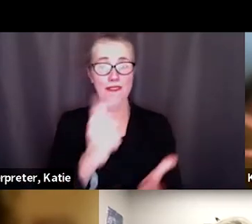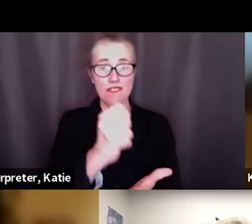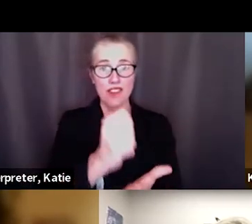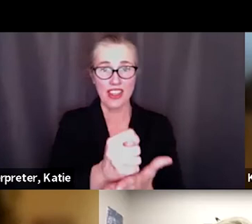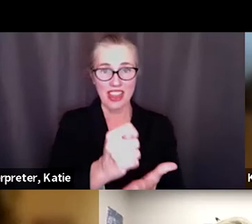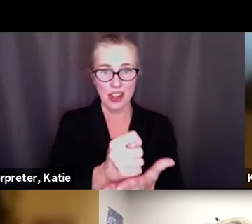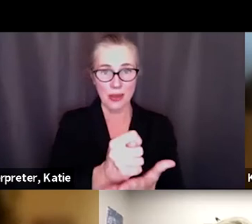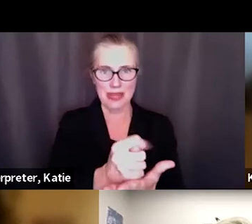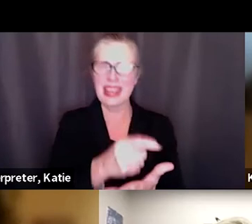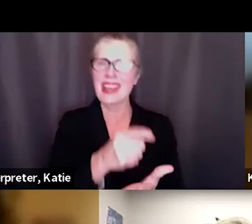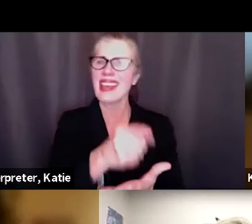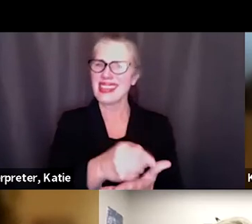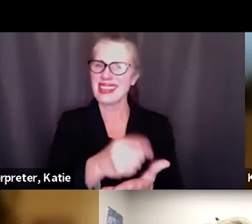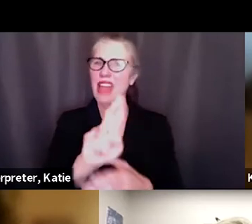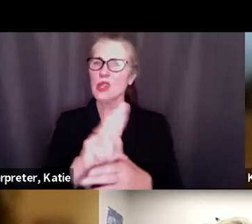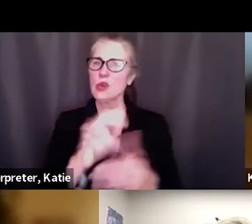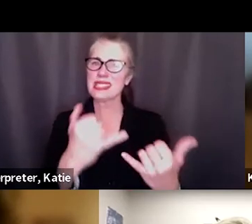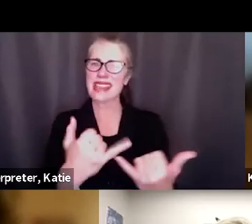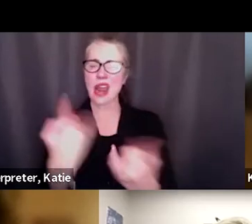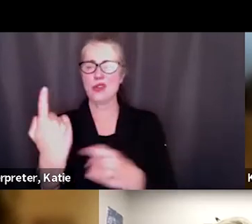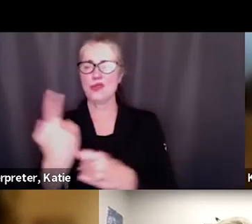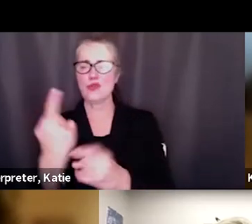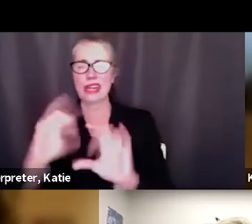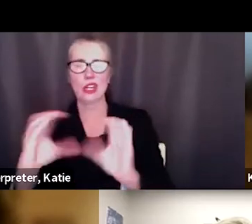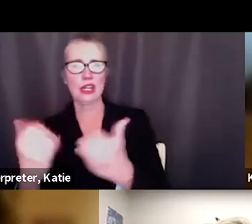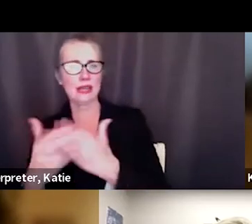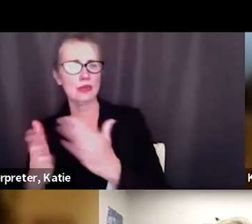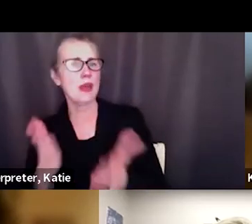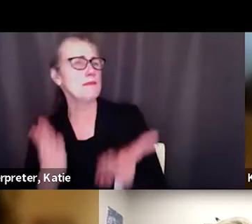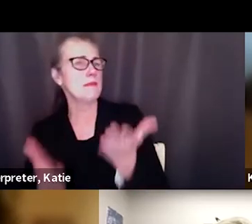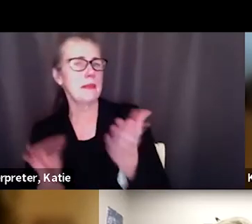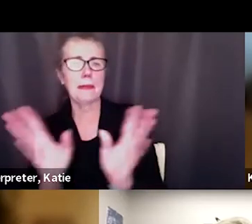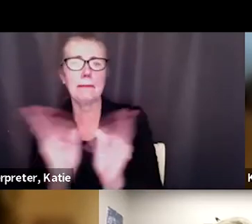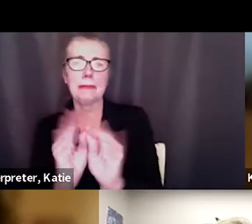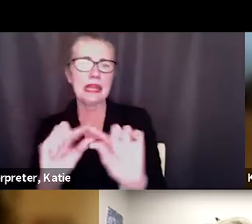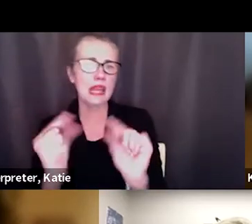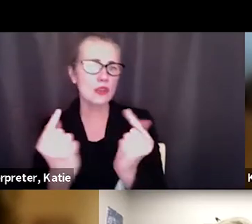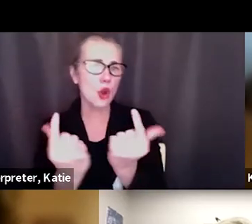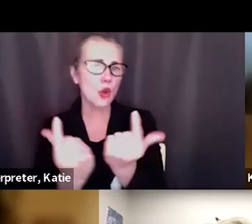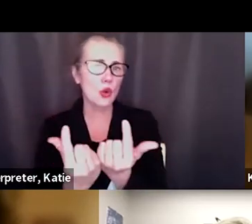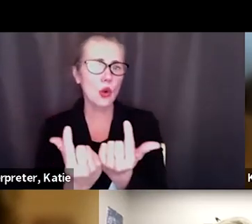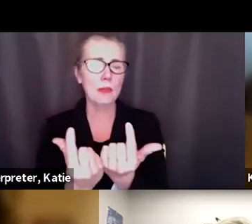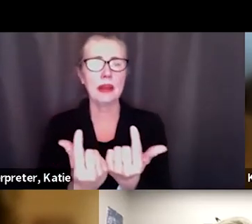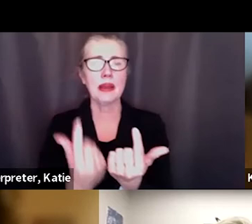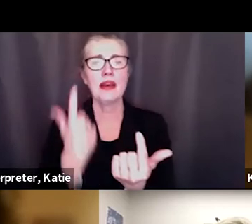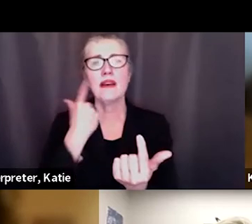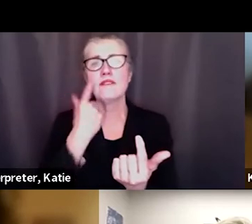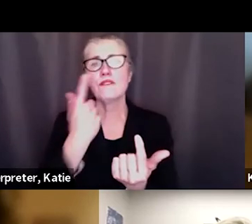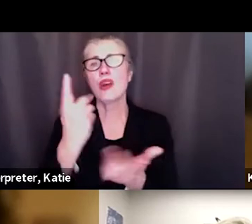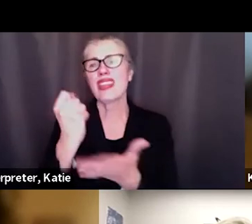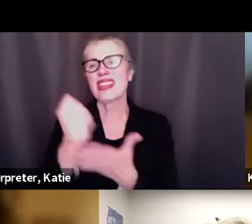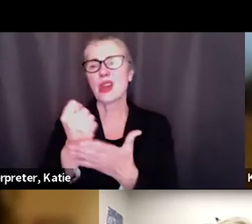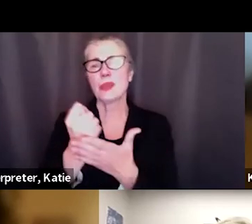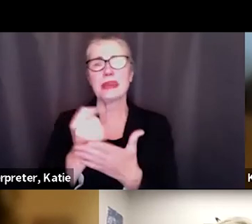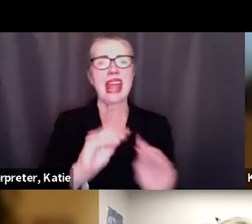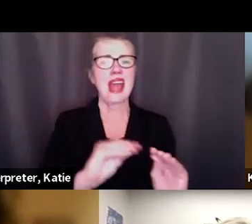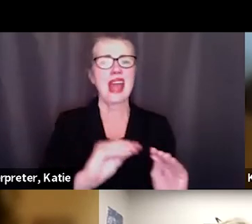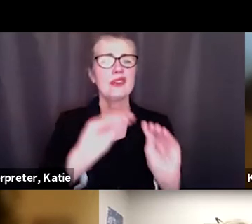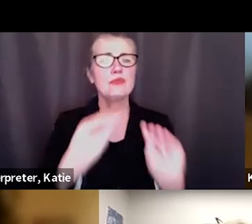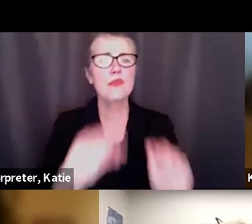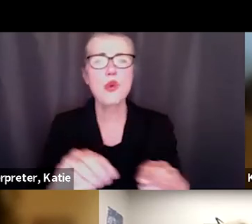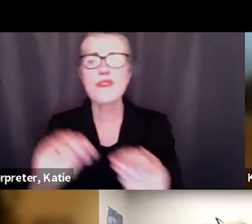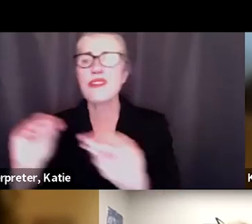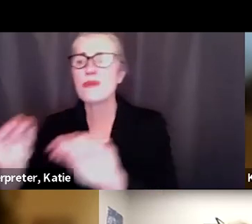in regular classrooms sometimes when they have to meet as a group to receive therapy they have to move from classroom to